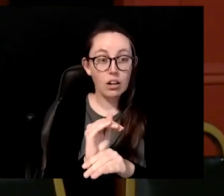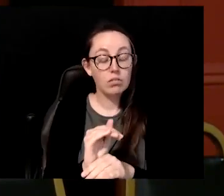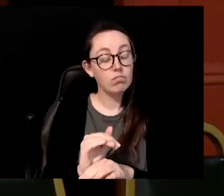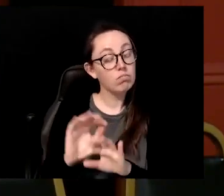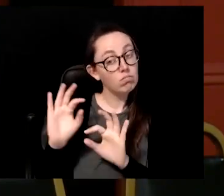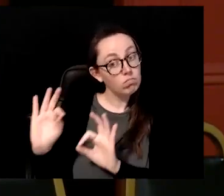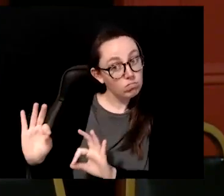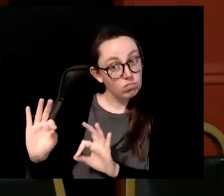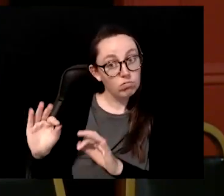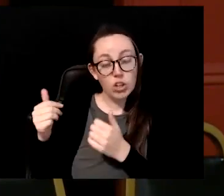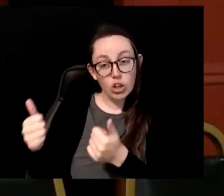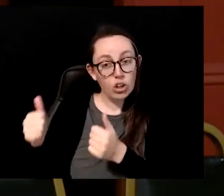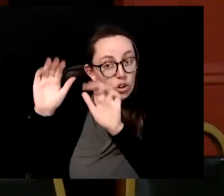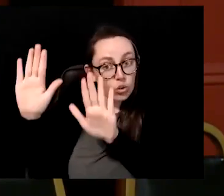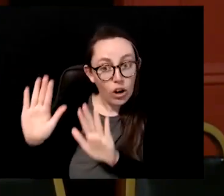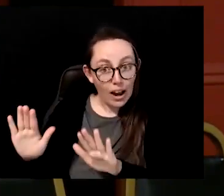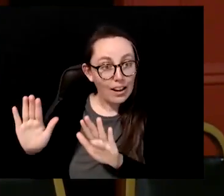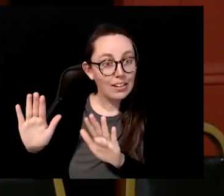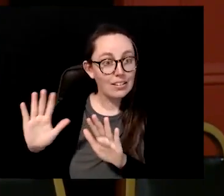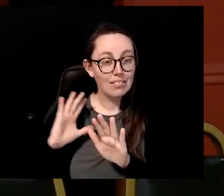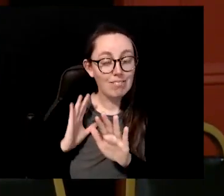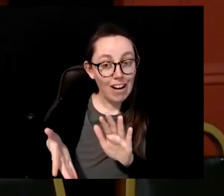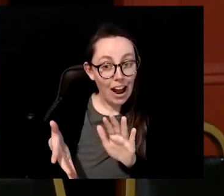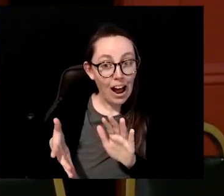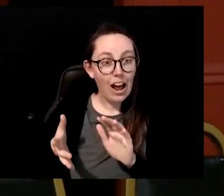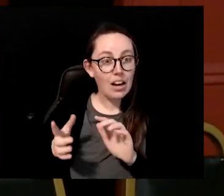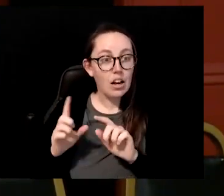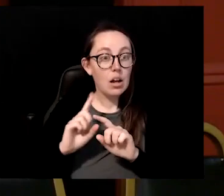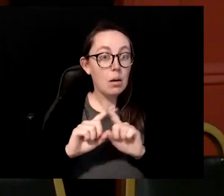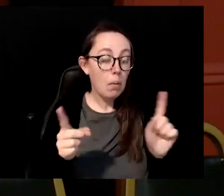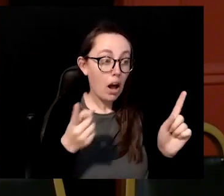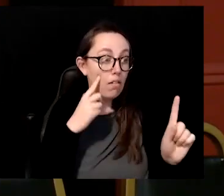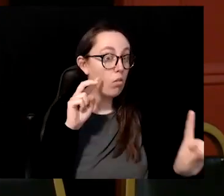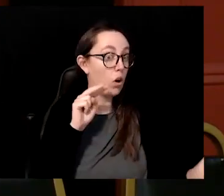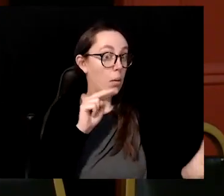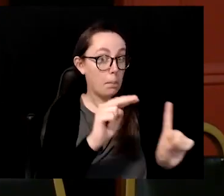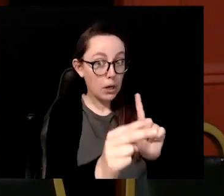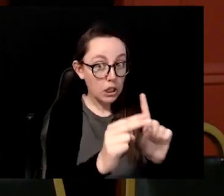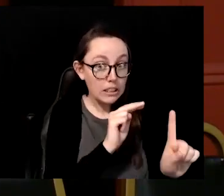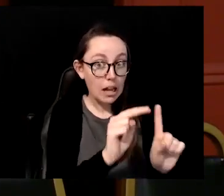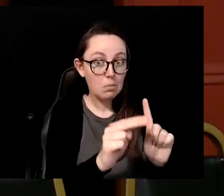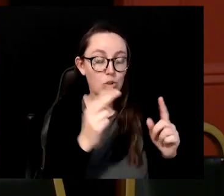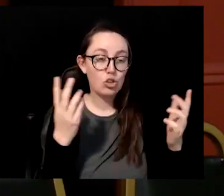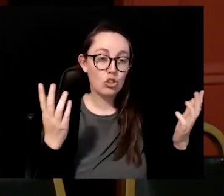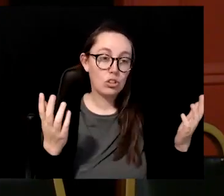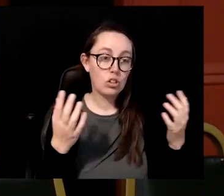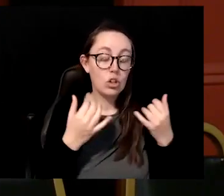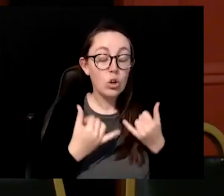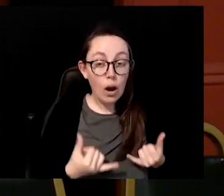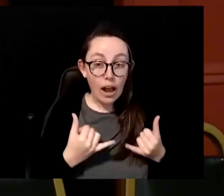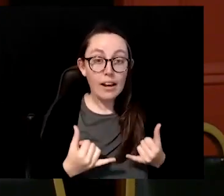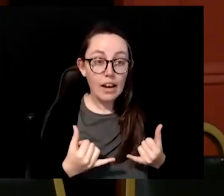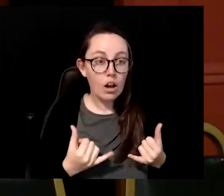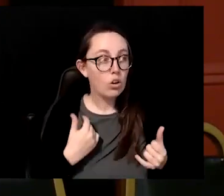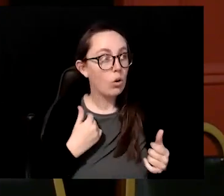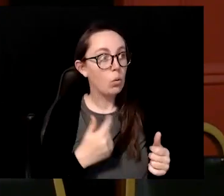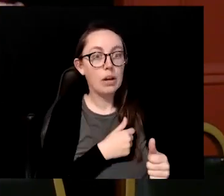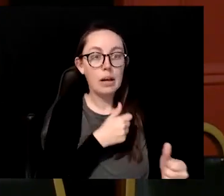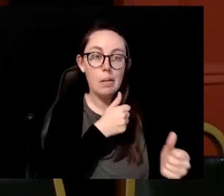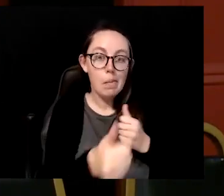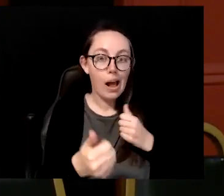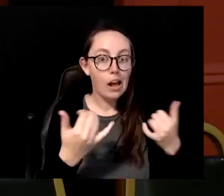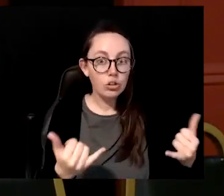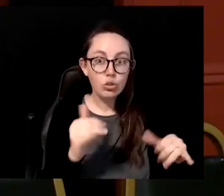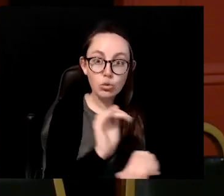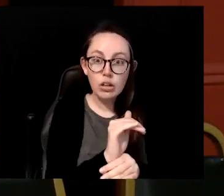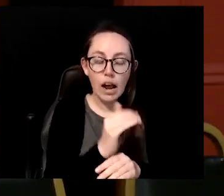for perceptions reasons well I mean but perception right now we pass this thing tonight it